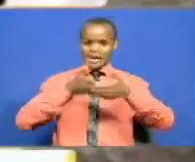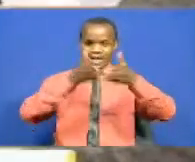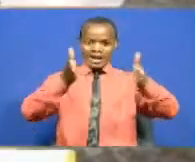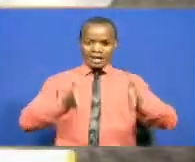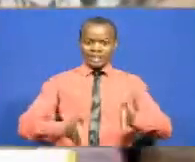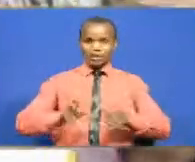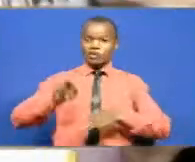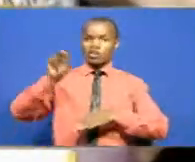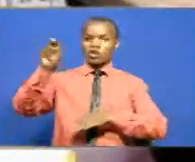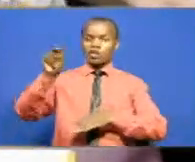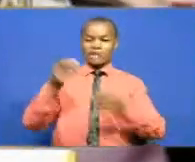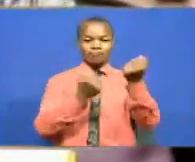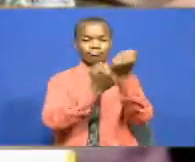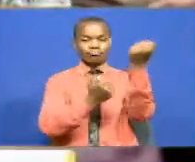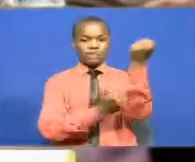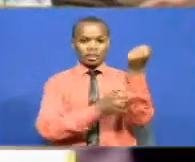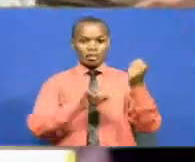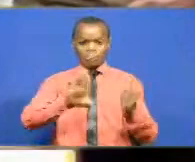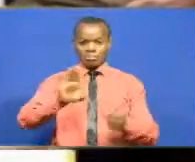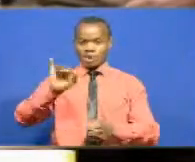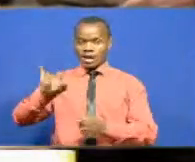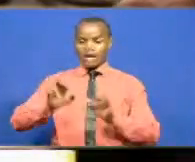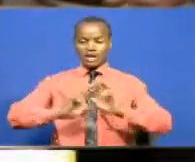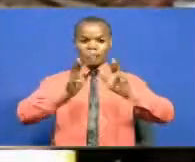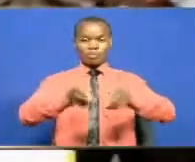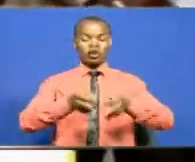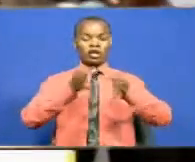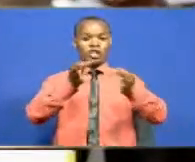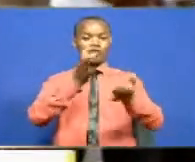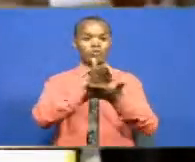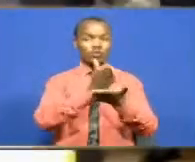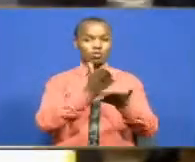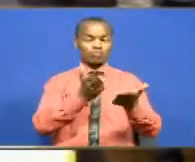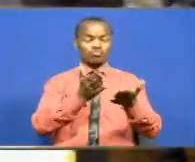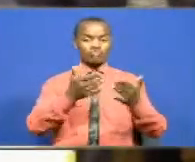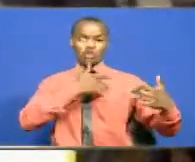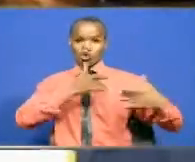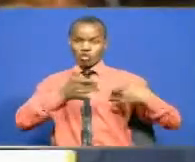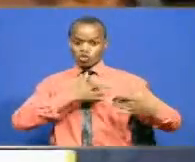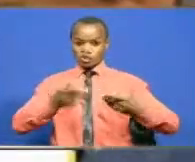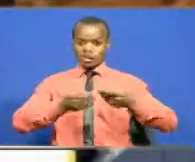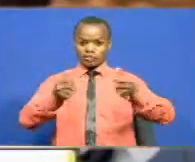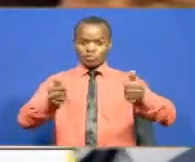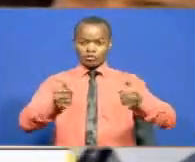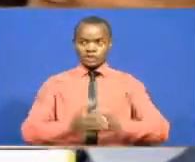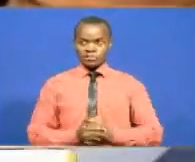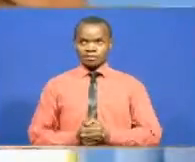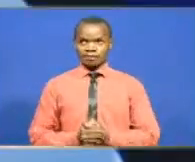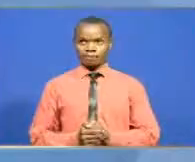vow to support the BBI report if it addresses their concerns.